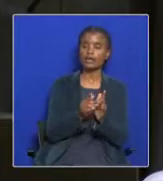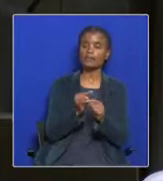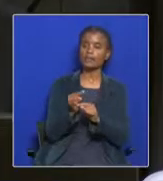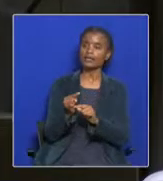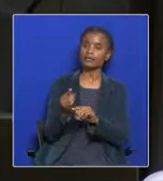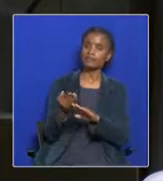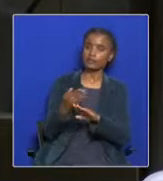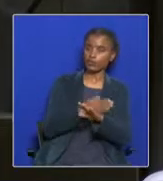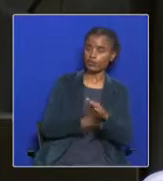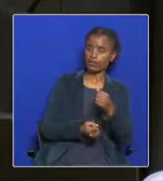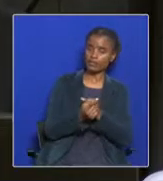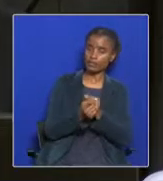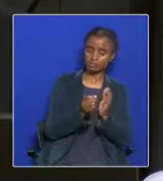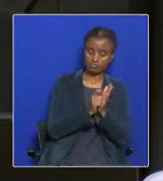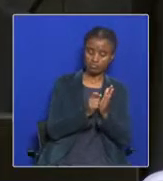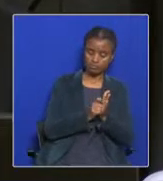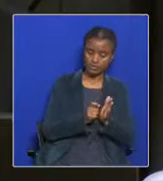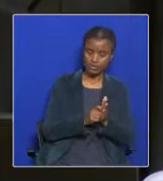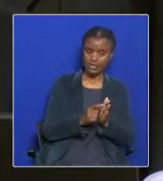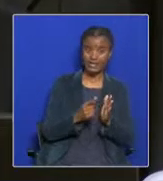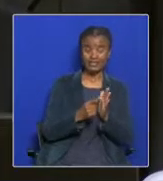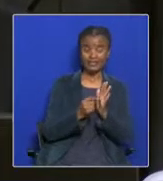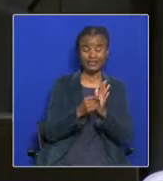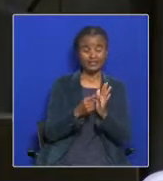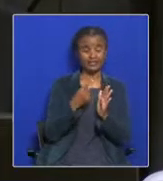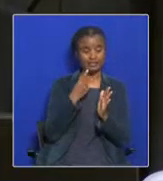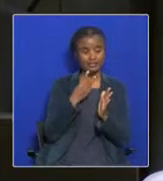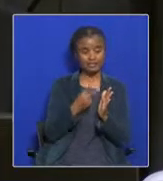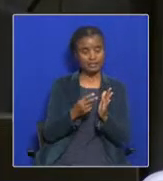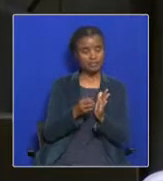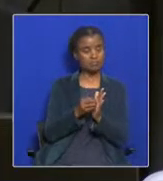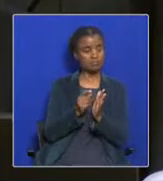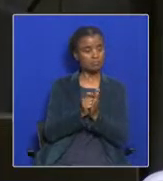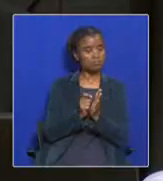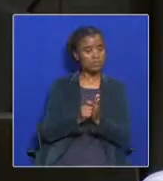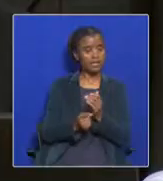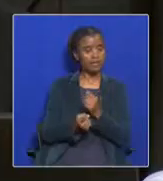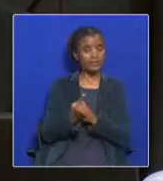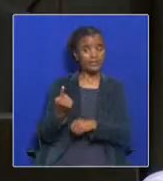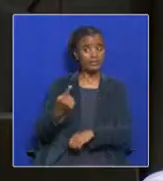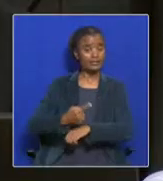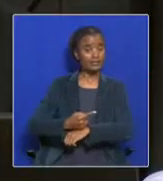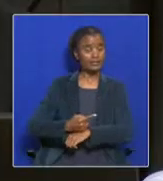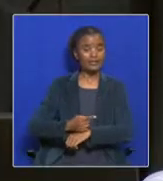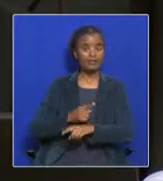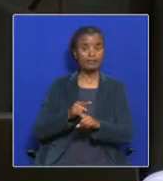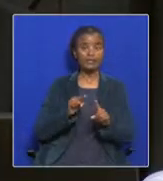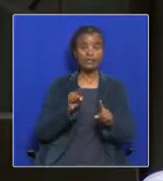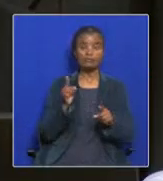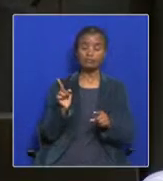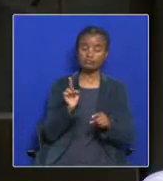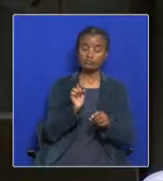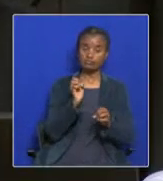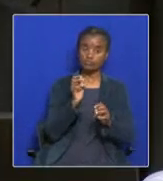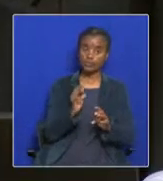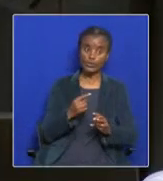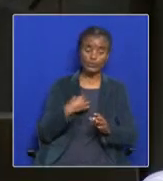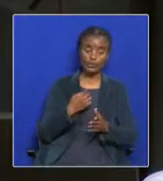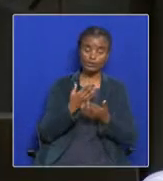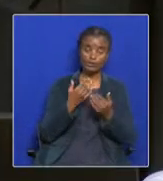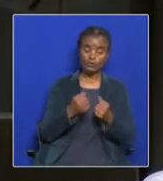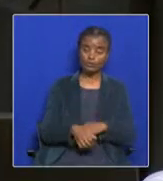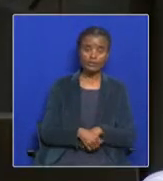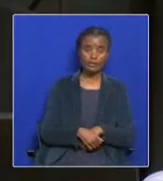where we know the entry was not made on that day. We didn't know until you testified. So nothing that is